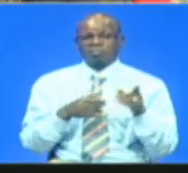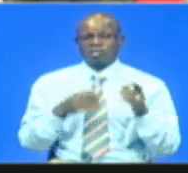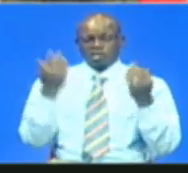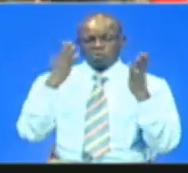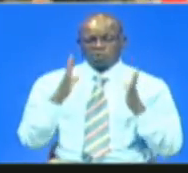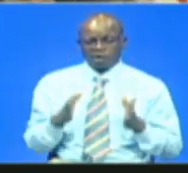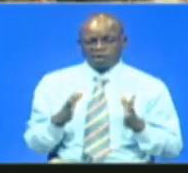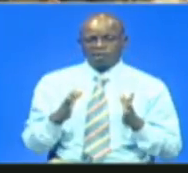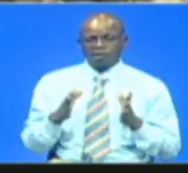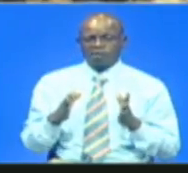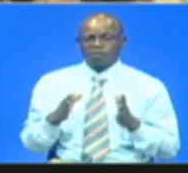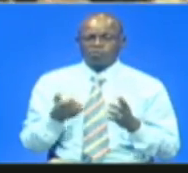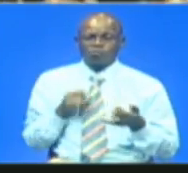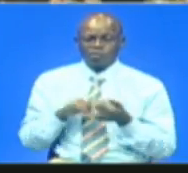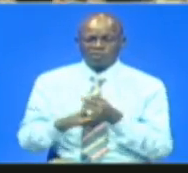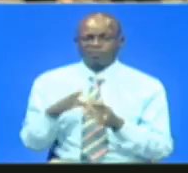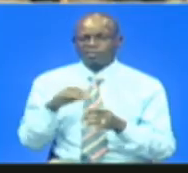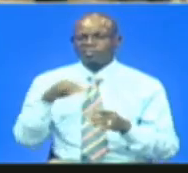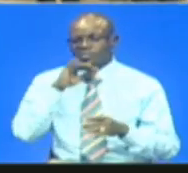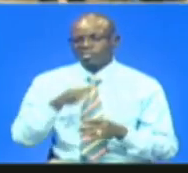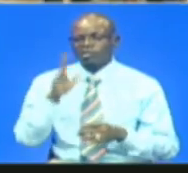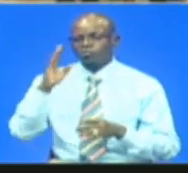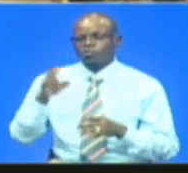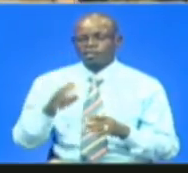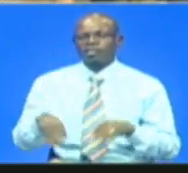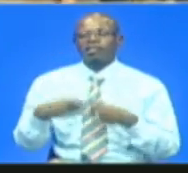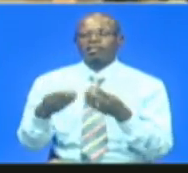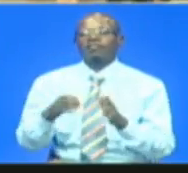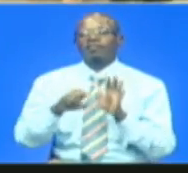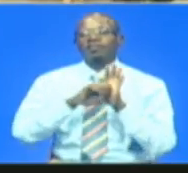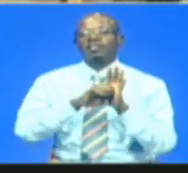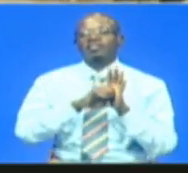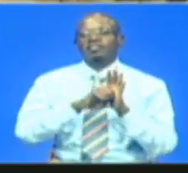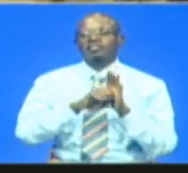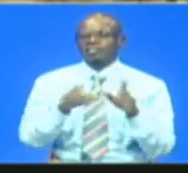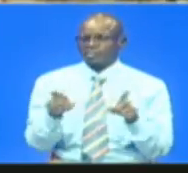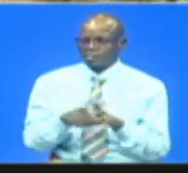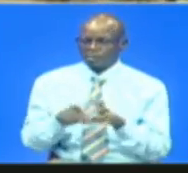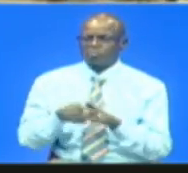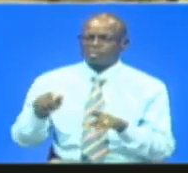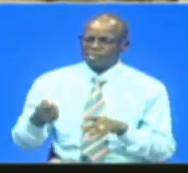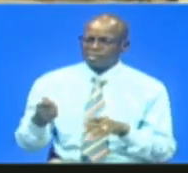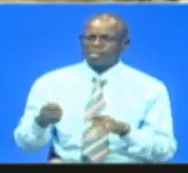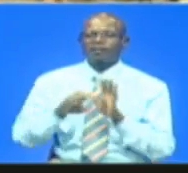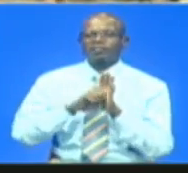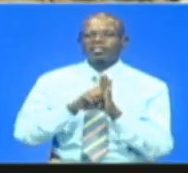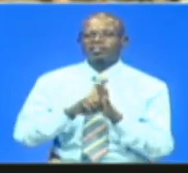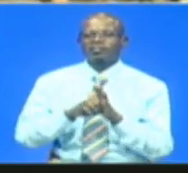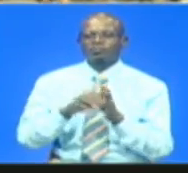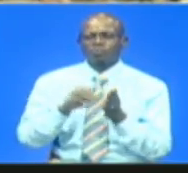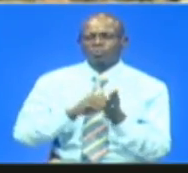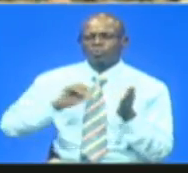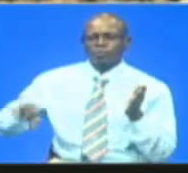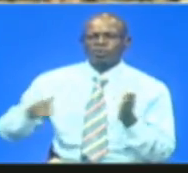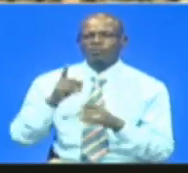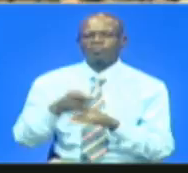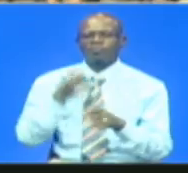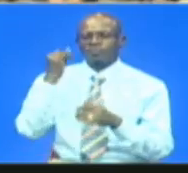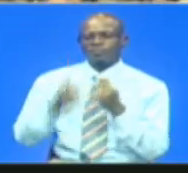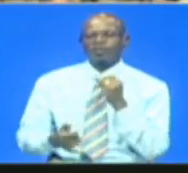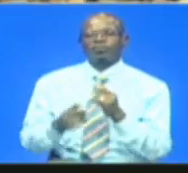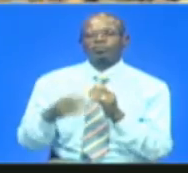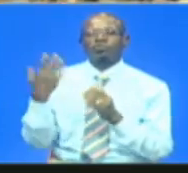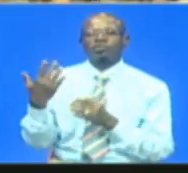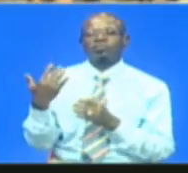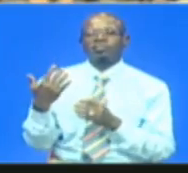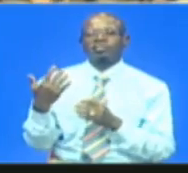Kinoti says that part of the investigations will be on why key evidence was omitted in the final documents submitted before court. A matter that could